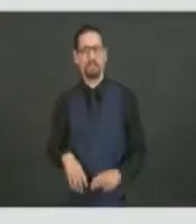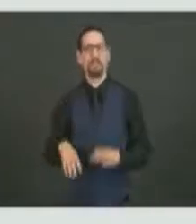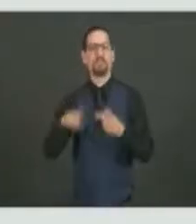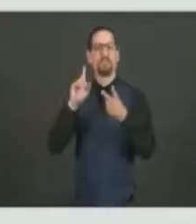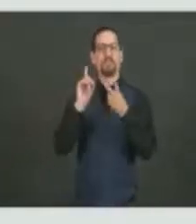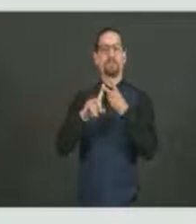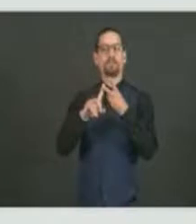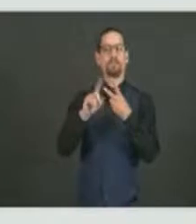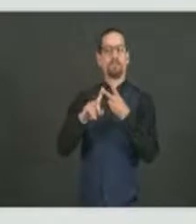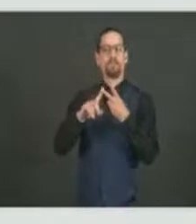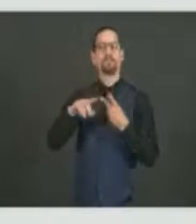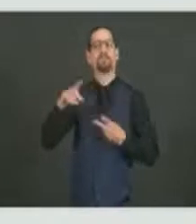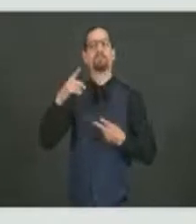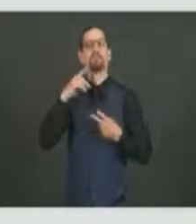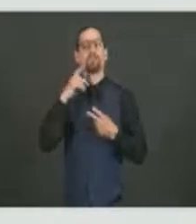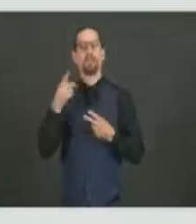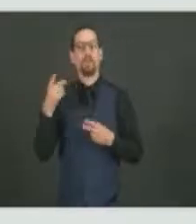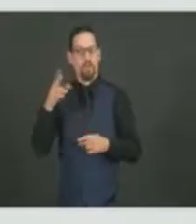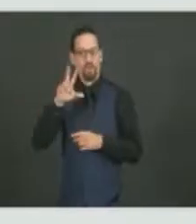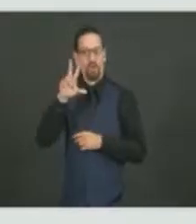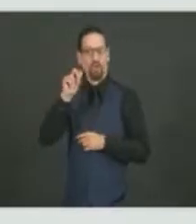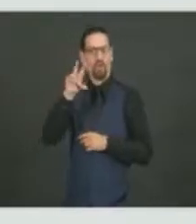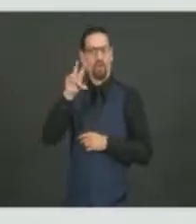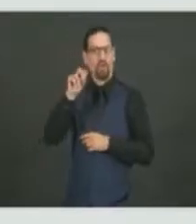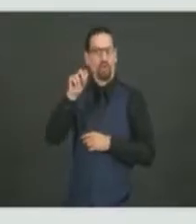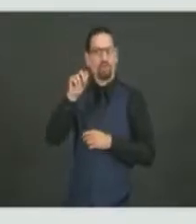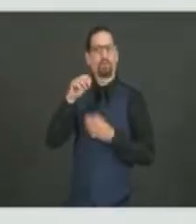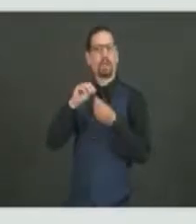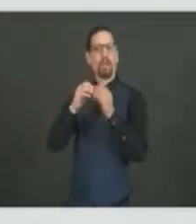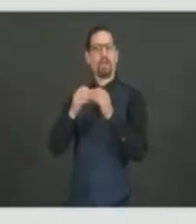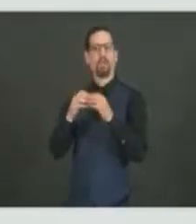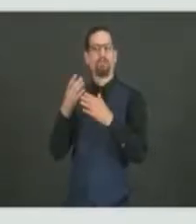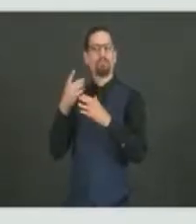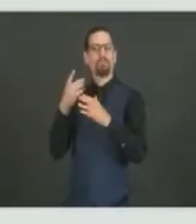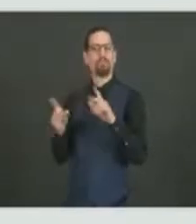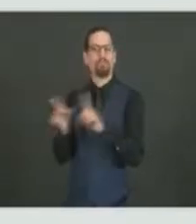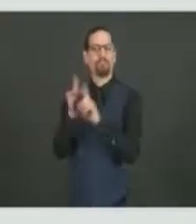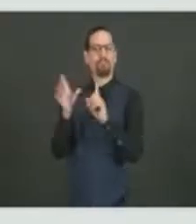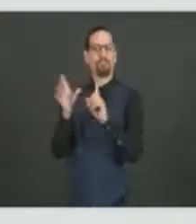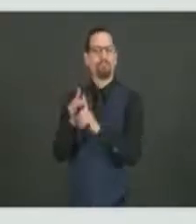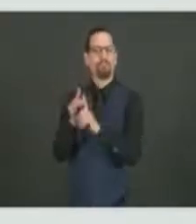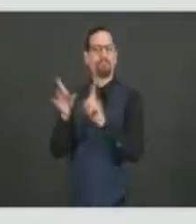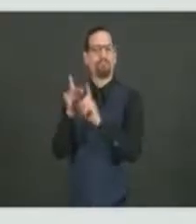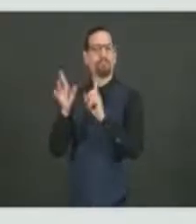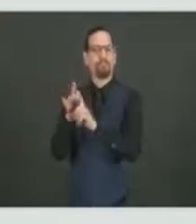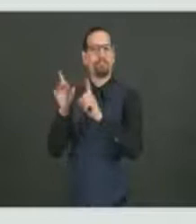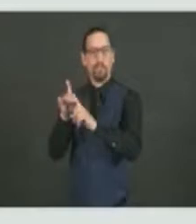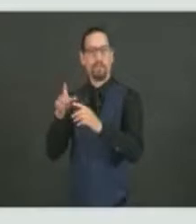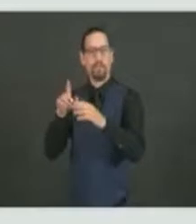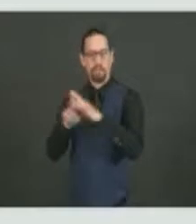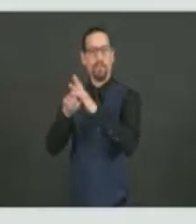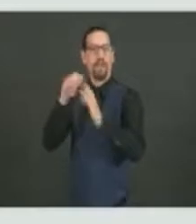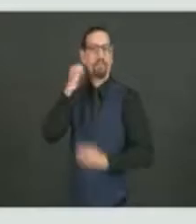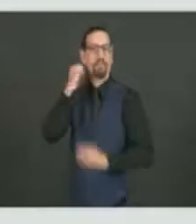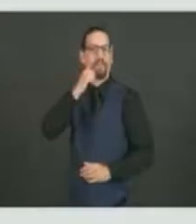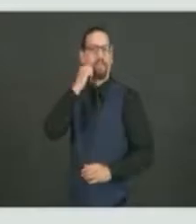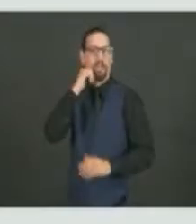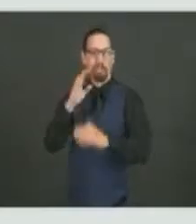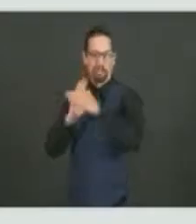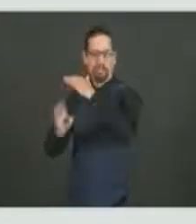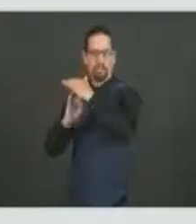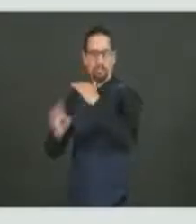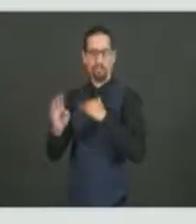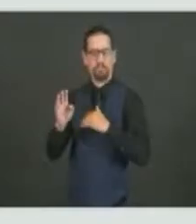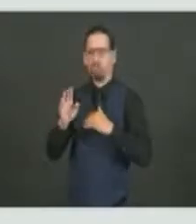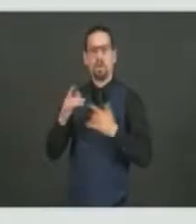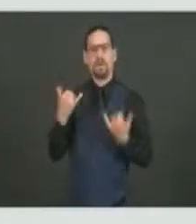new hospitalizations each day, and we've been consistently below 15 each day.